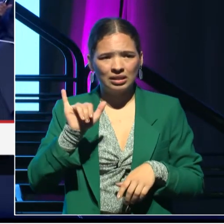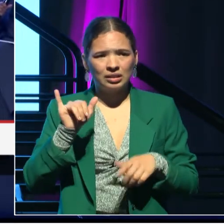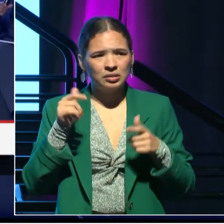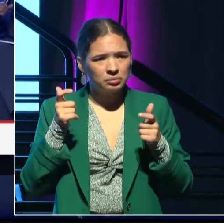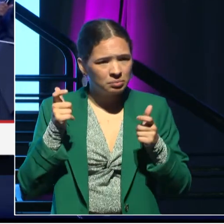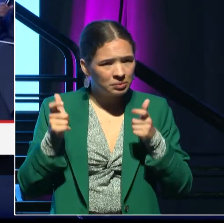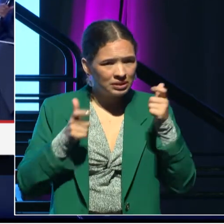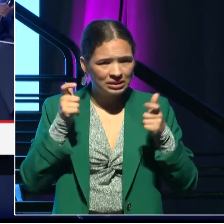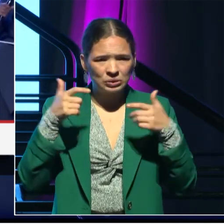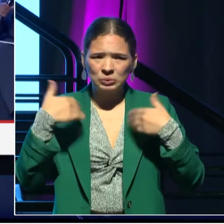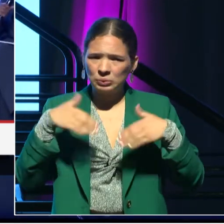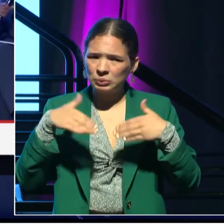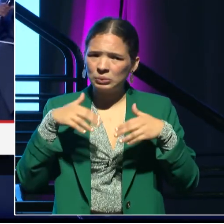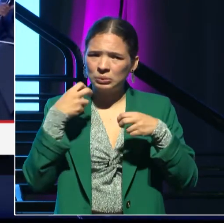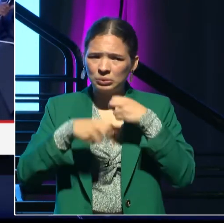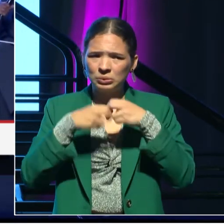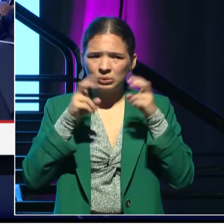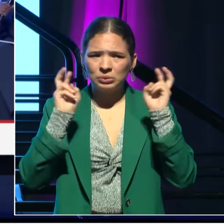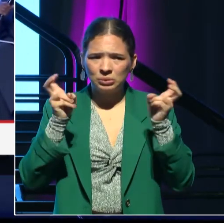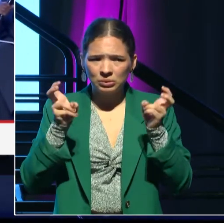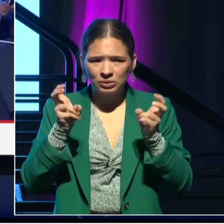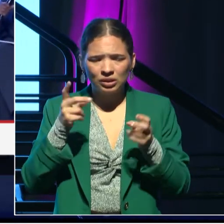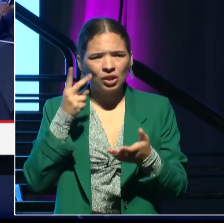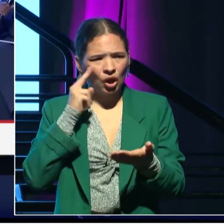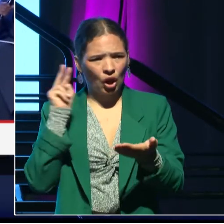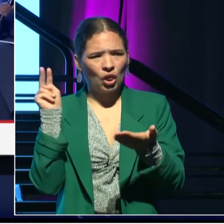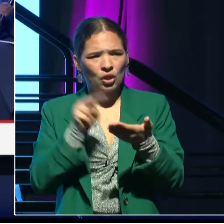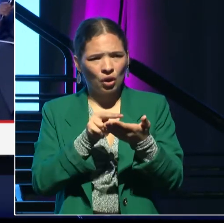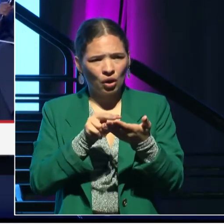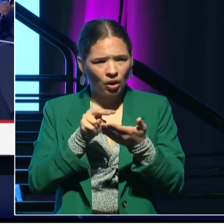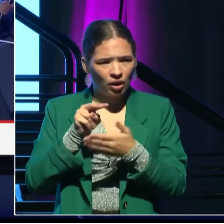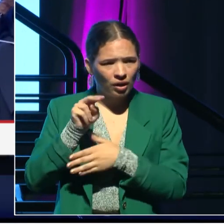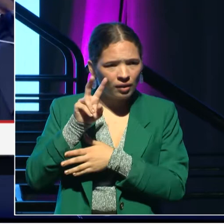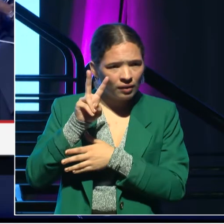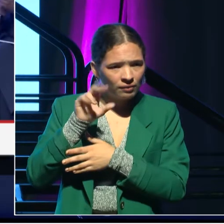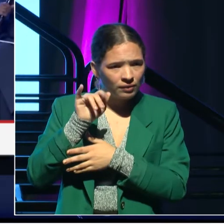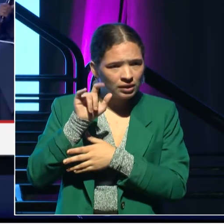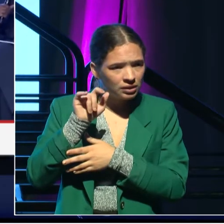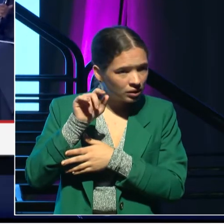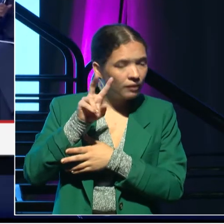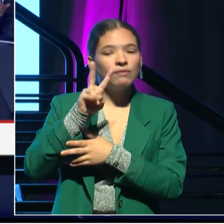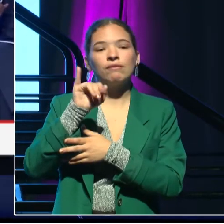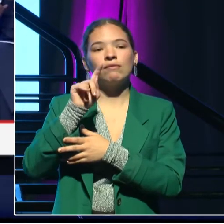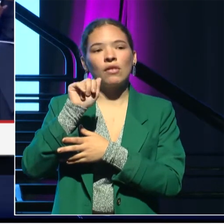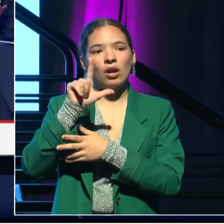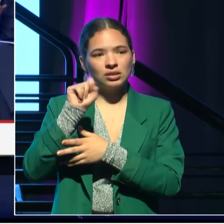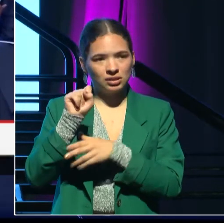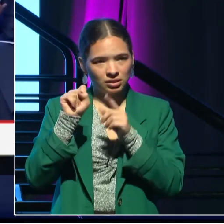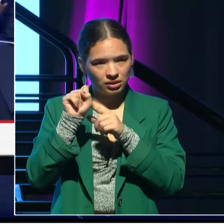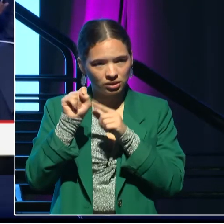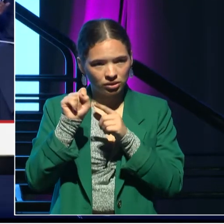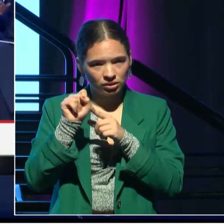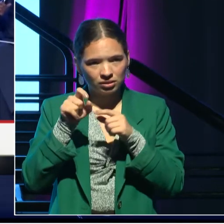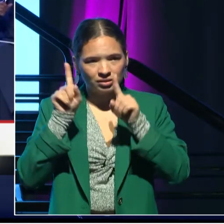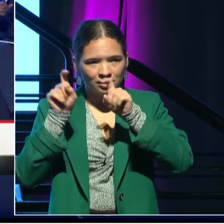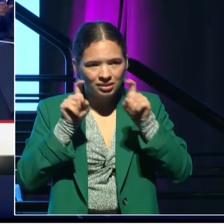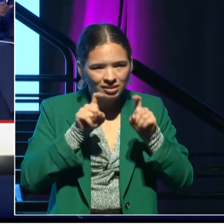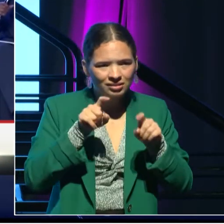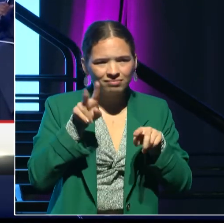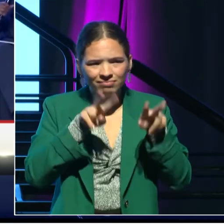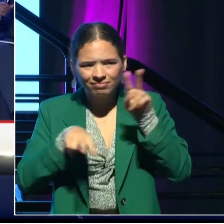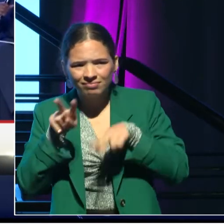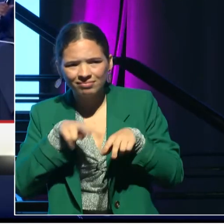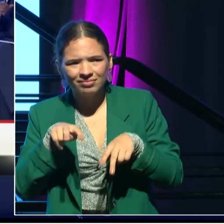real data, looking at your vital statistics and not just going off of what you or the doctor may be perceiving